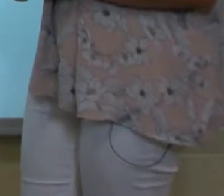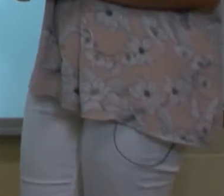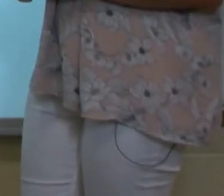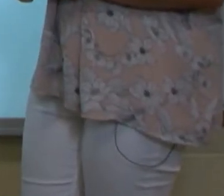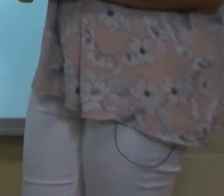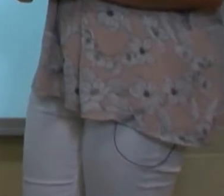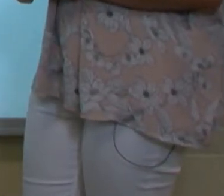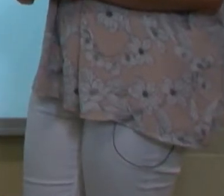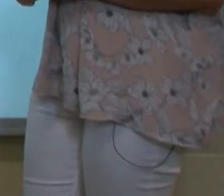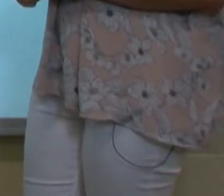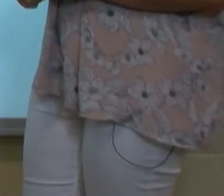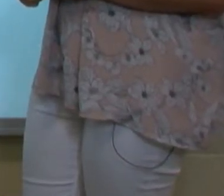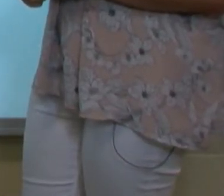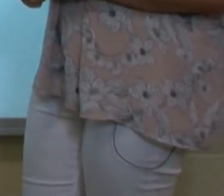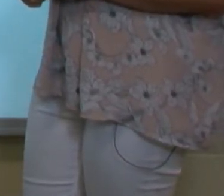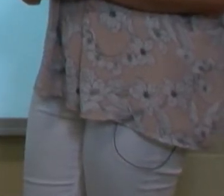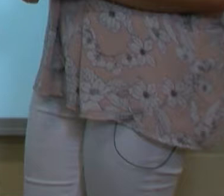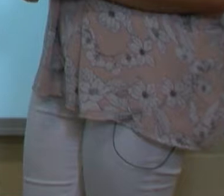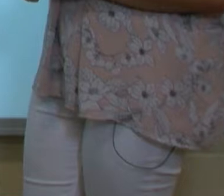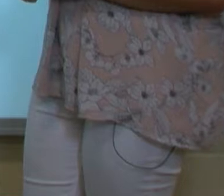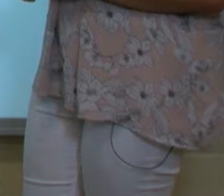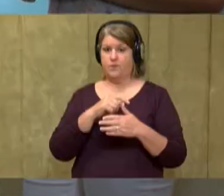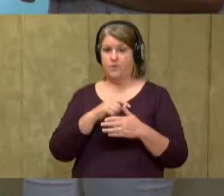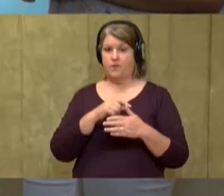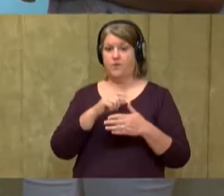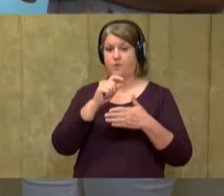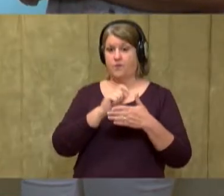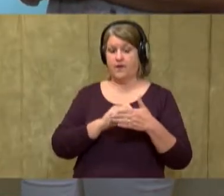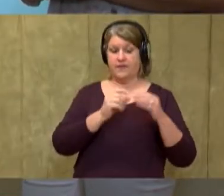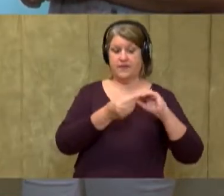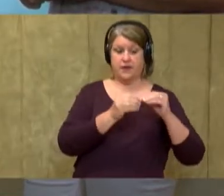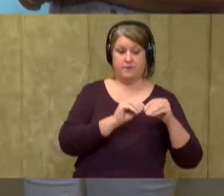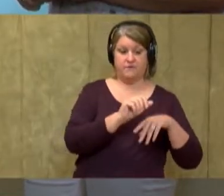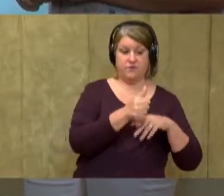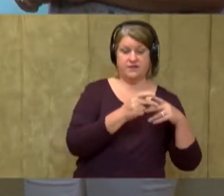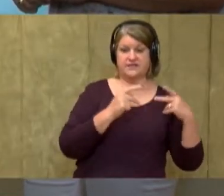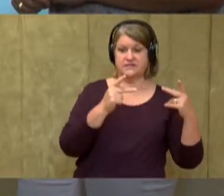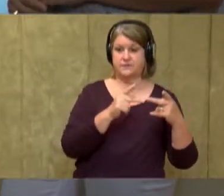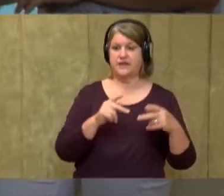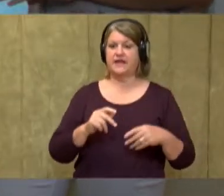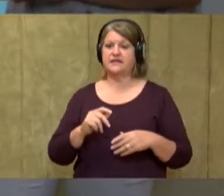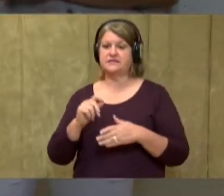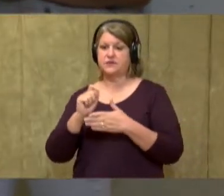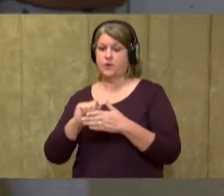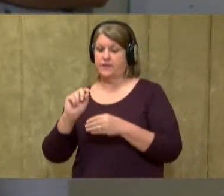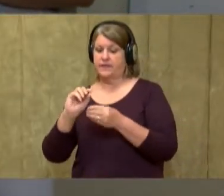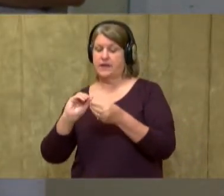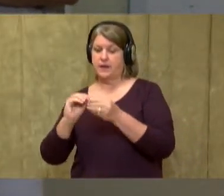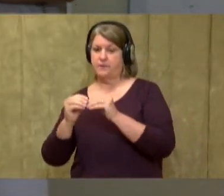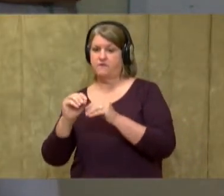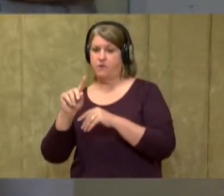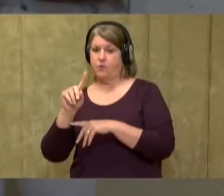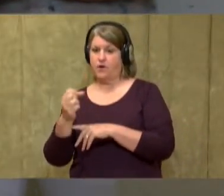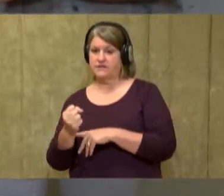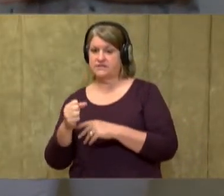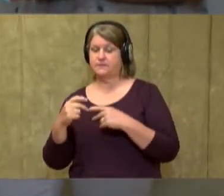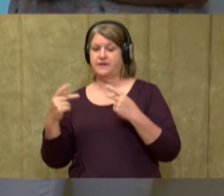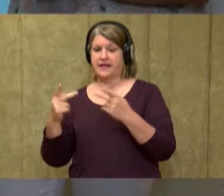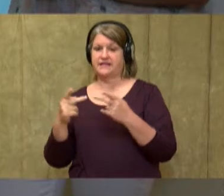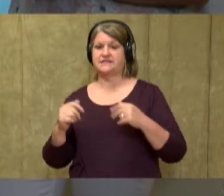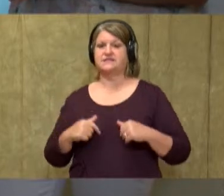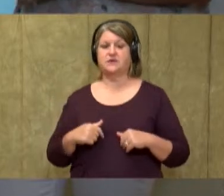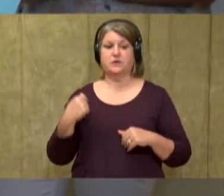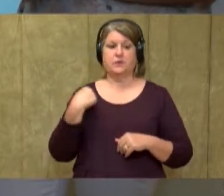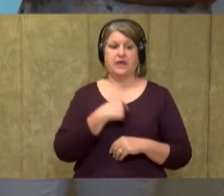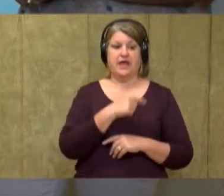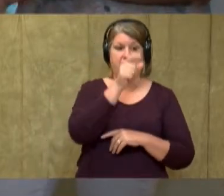we will write the number of tens and then write the number of ones. We have our rods and our